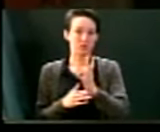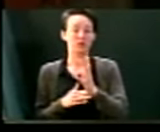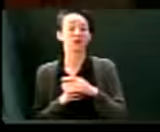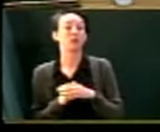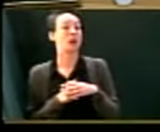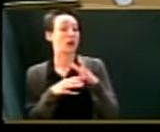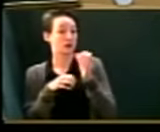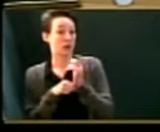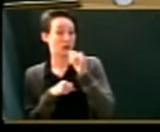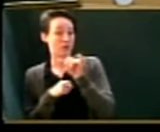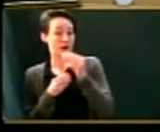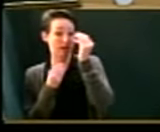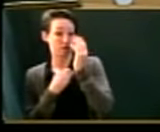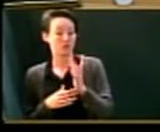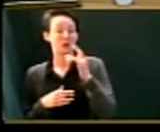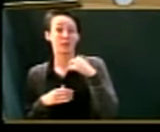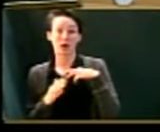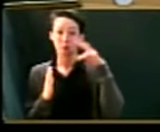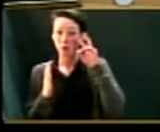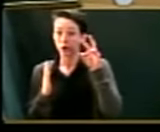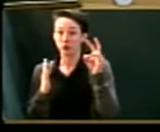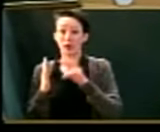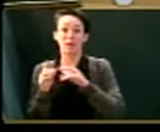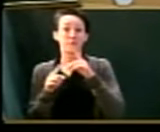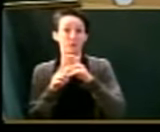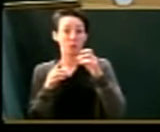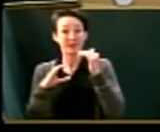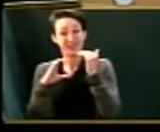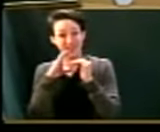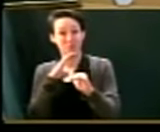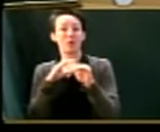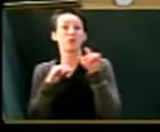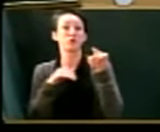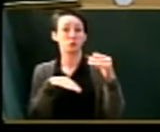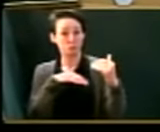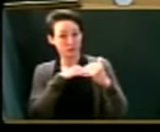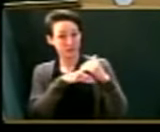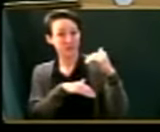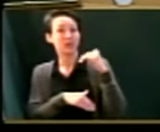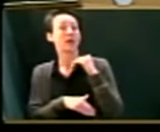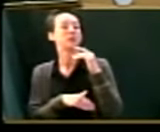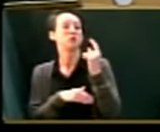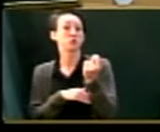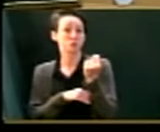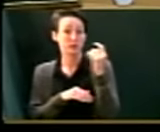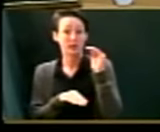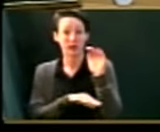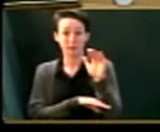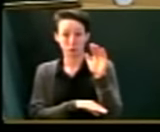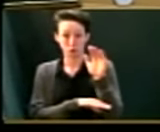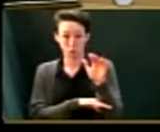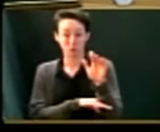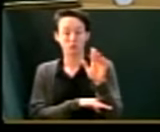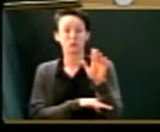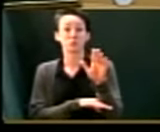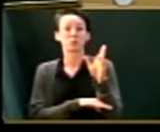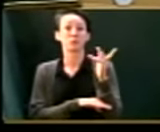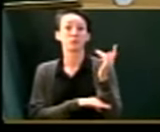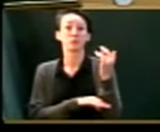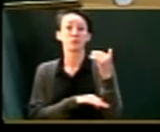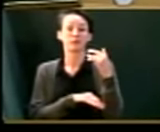Received the information that I'm looking at from the email that you sent Tuesday afternoon